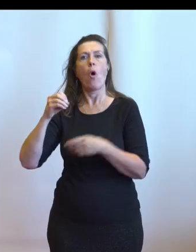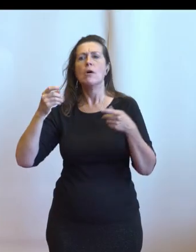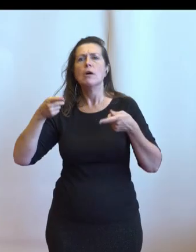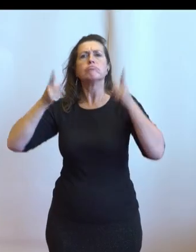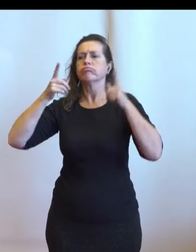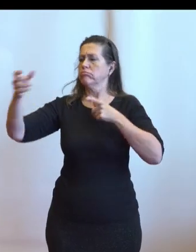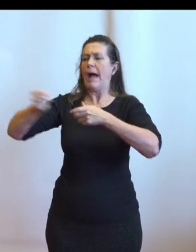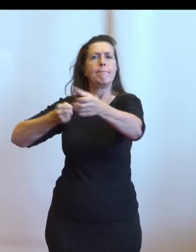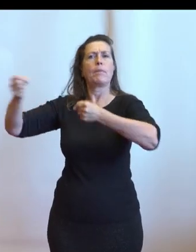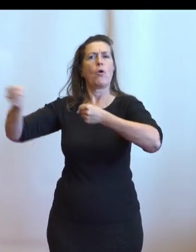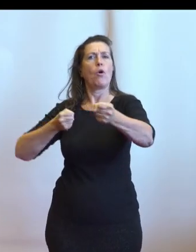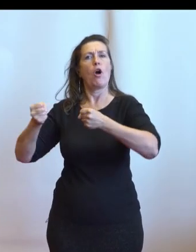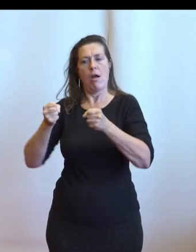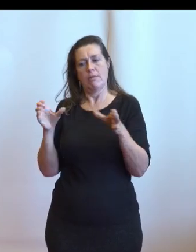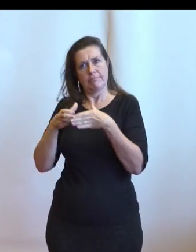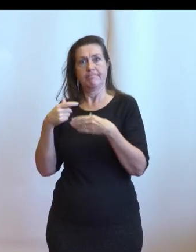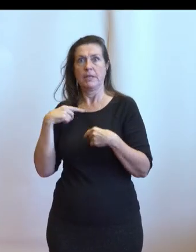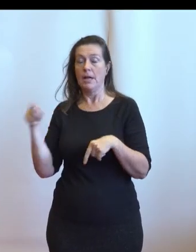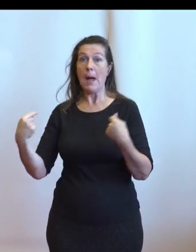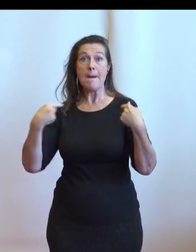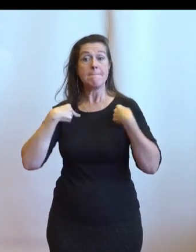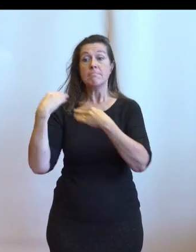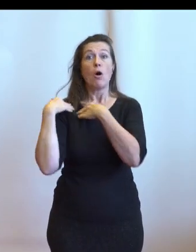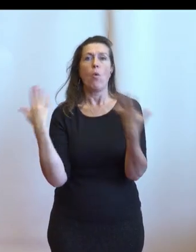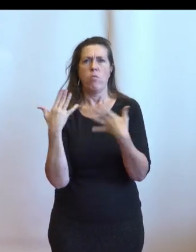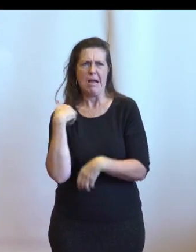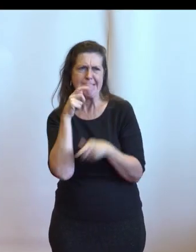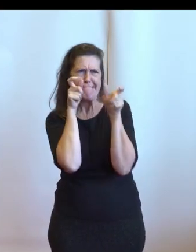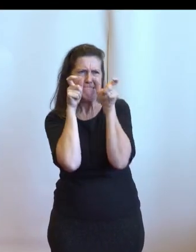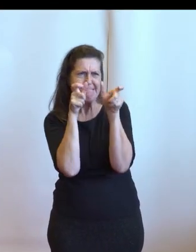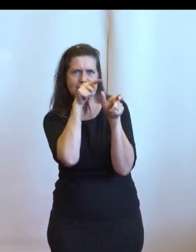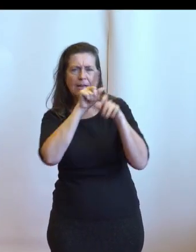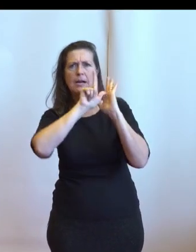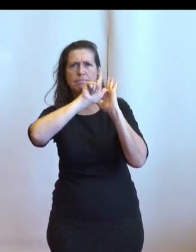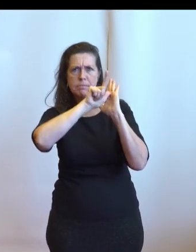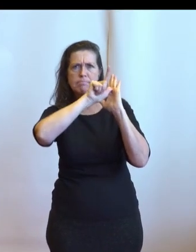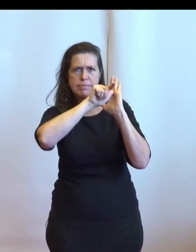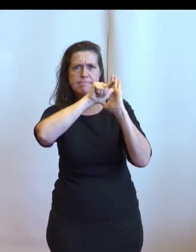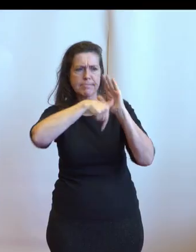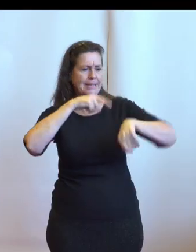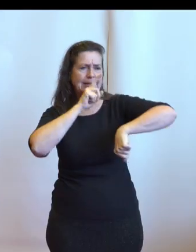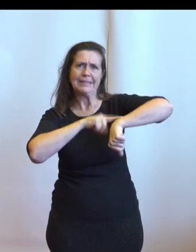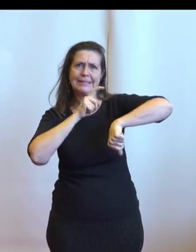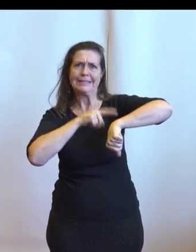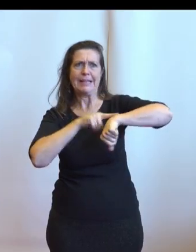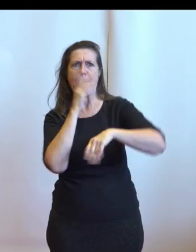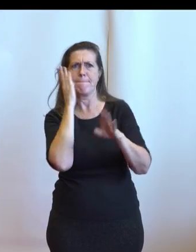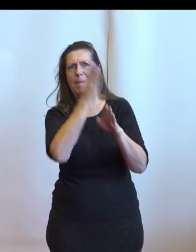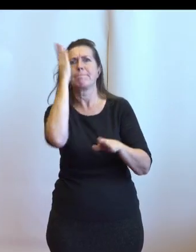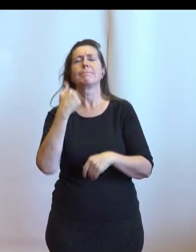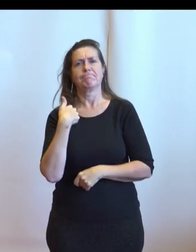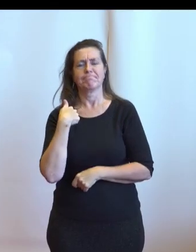to watch the clock. So this is my main objective. We have 5